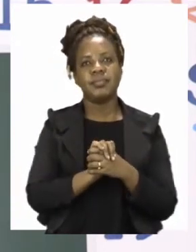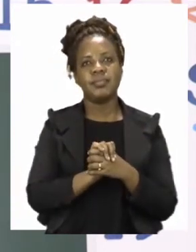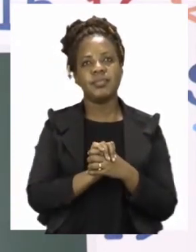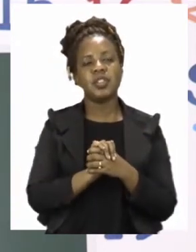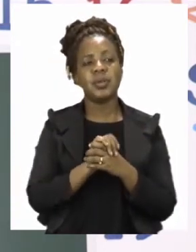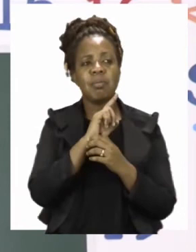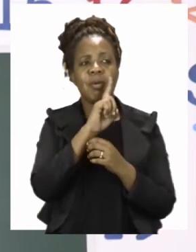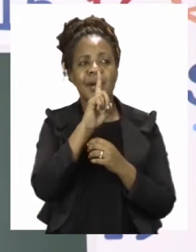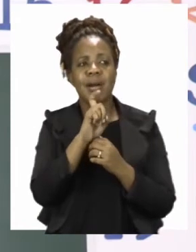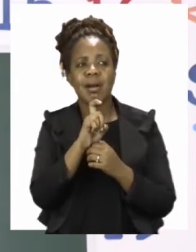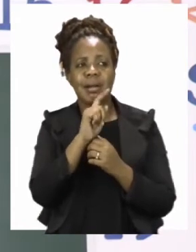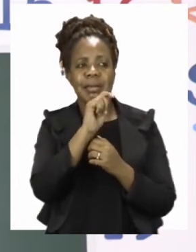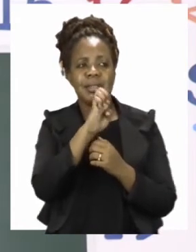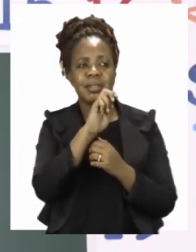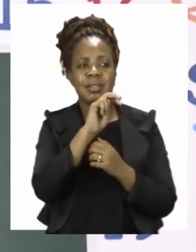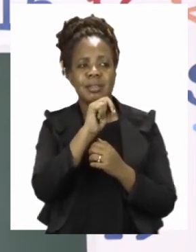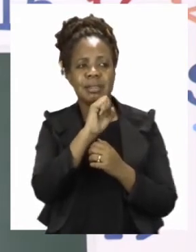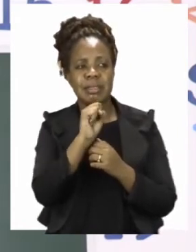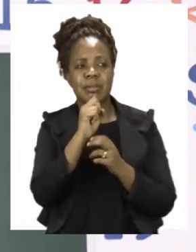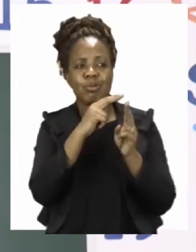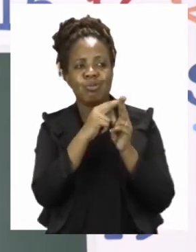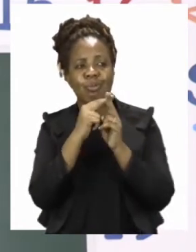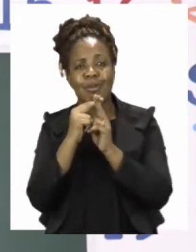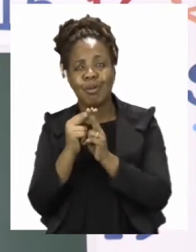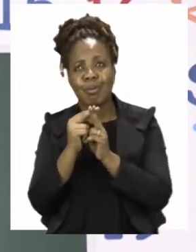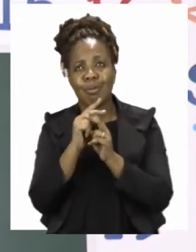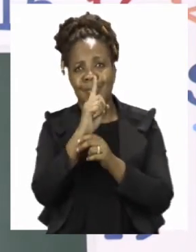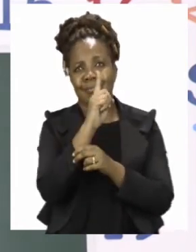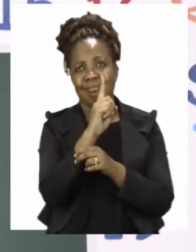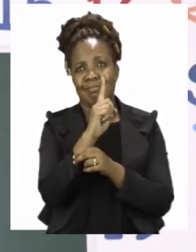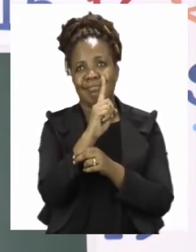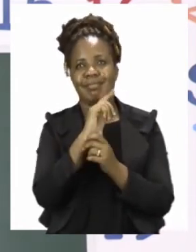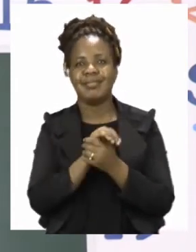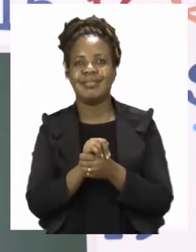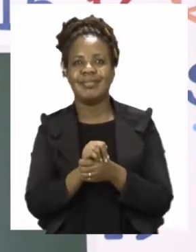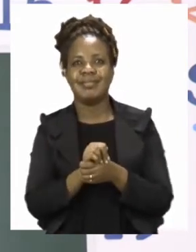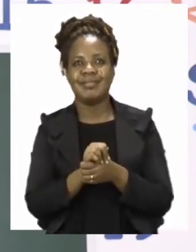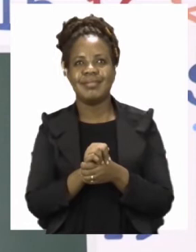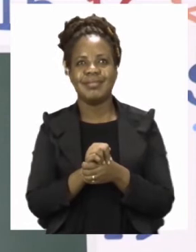subtract the answer we got from before, which is